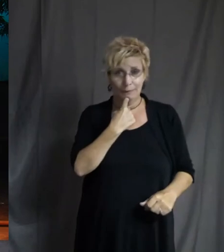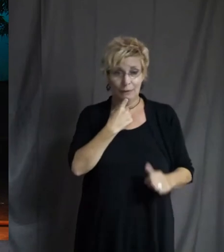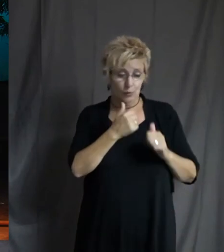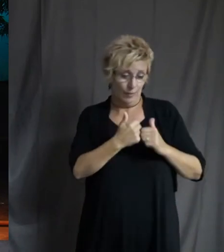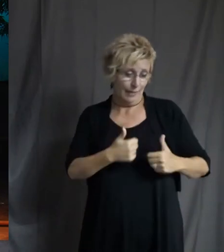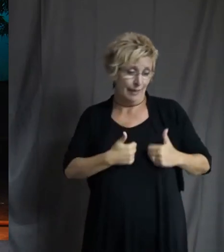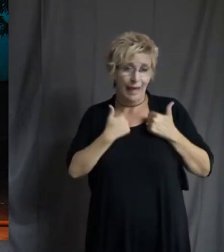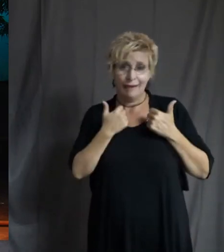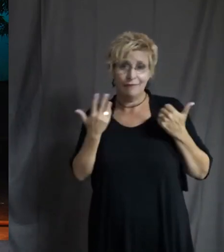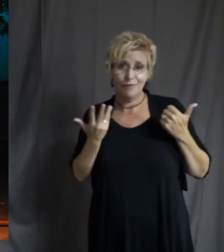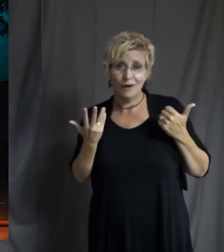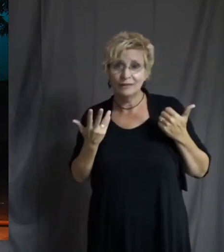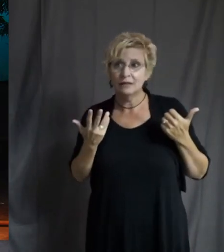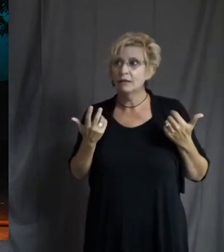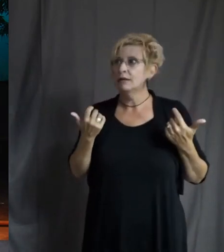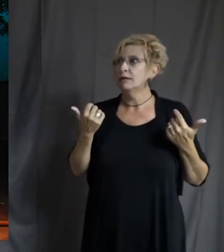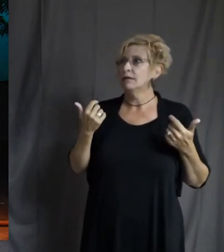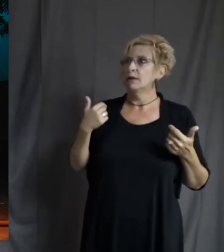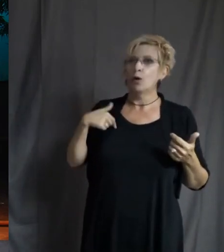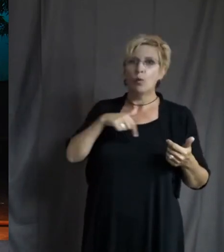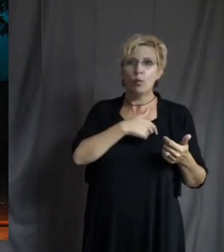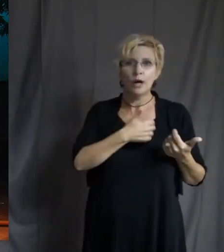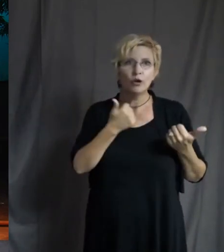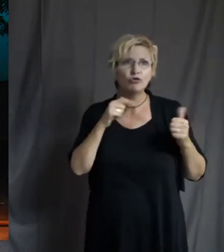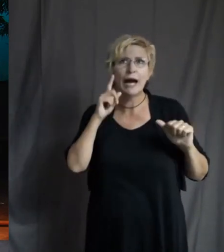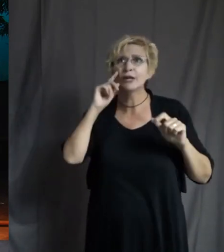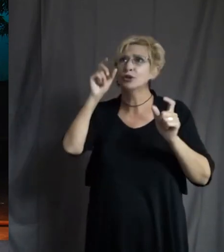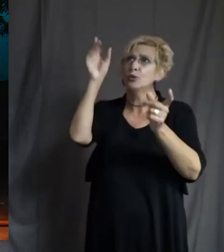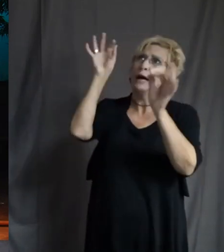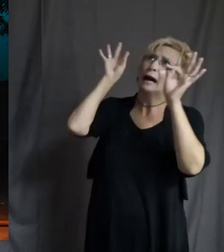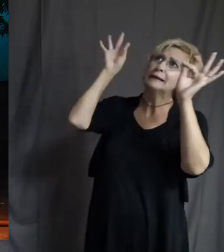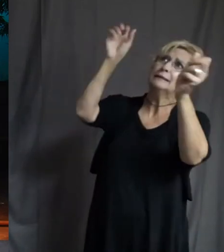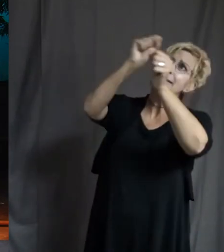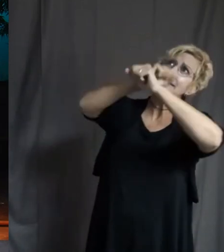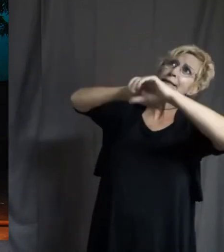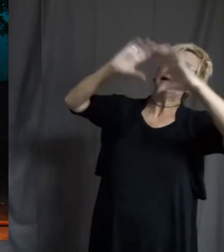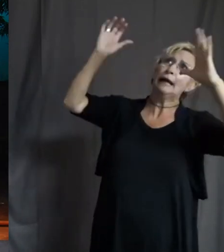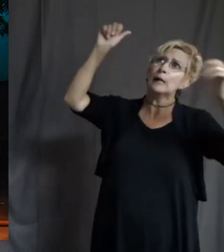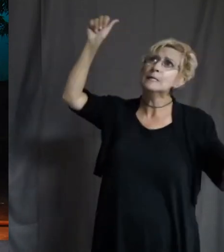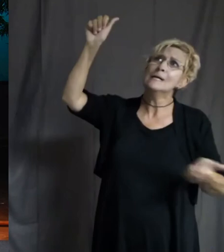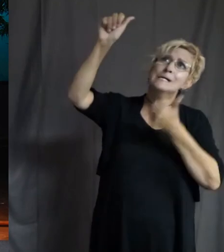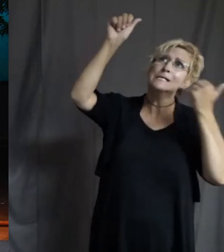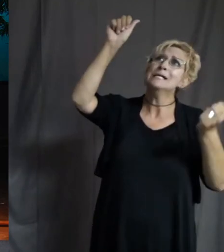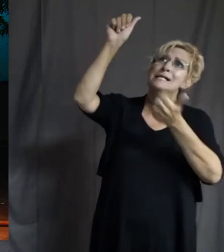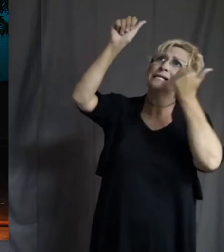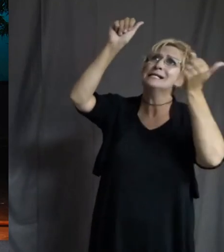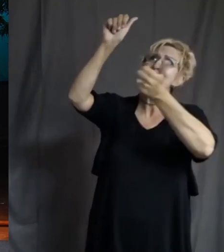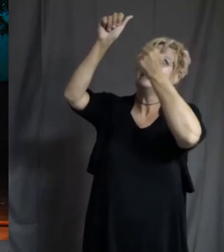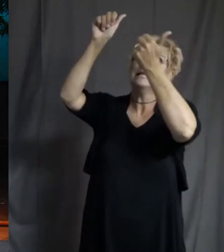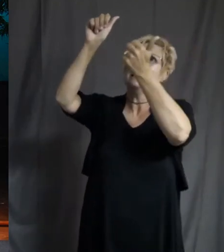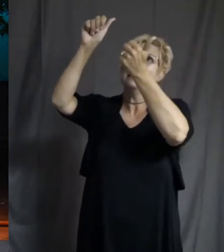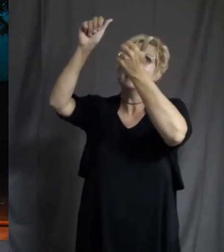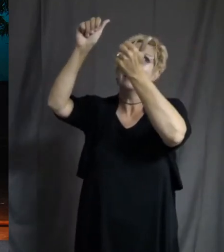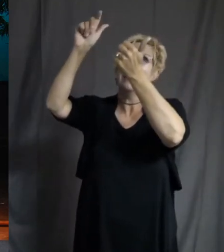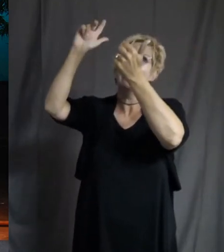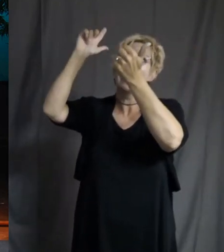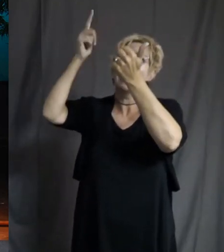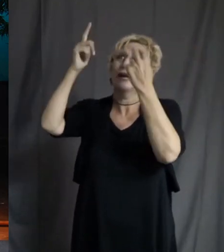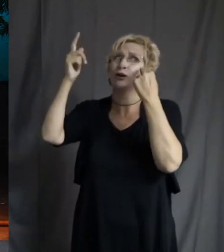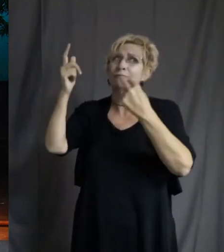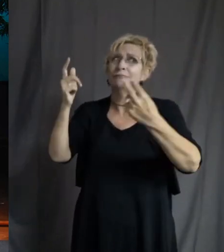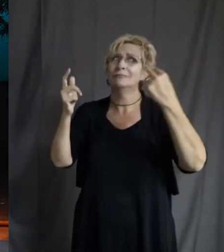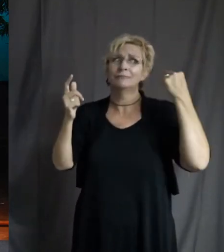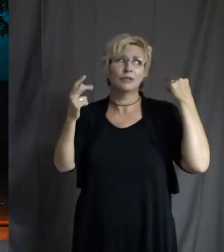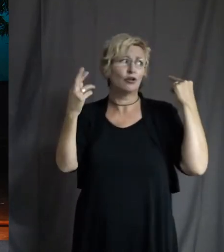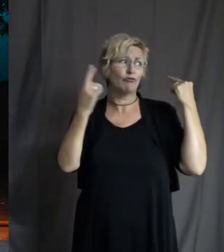than to live trying to achieve your ideals and to make them so in your life, than to look back and realize they